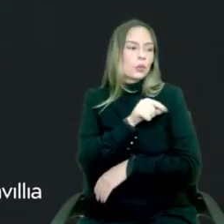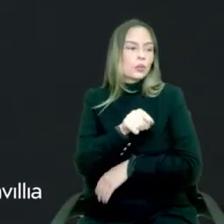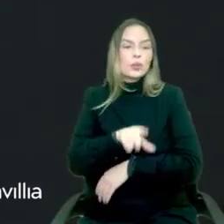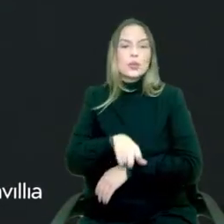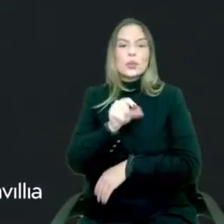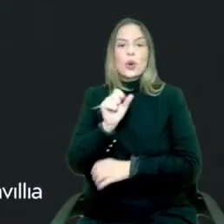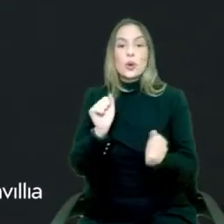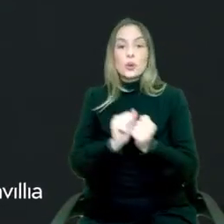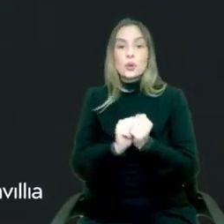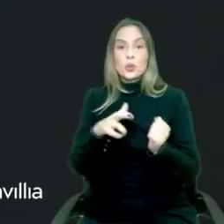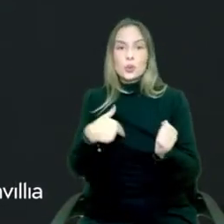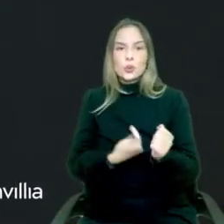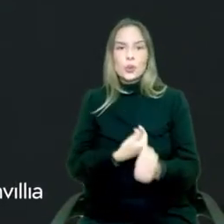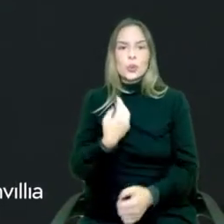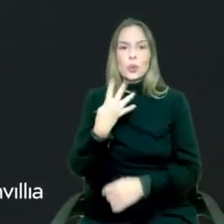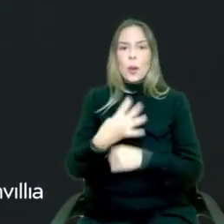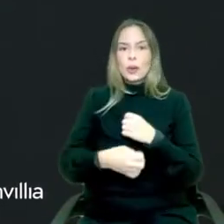4 or 5 years,